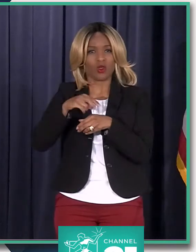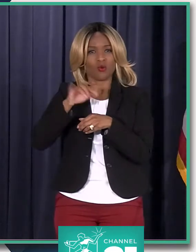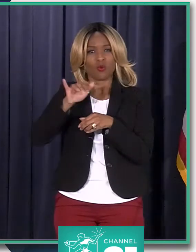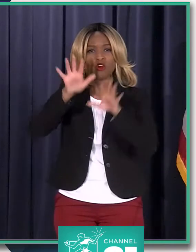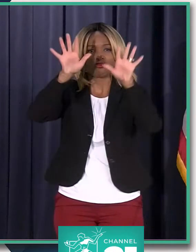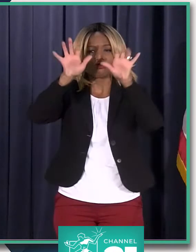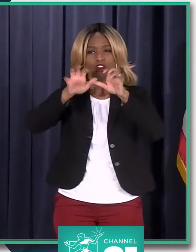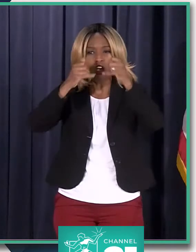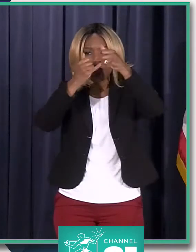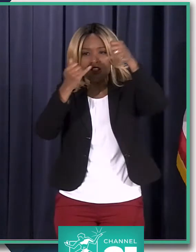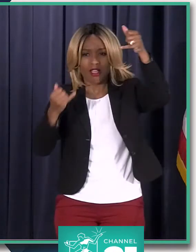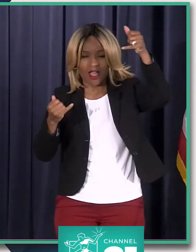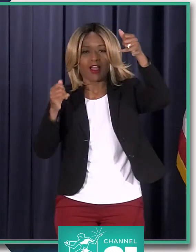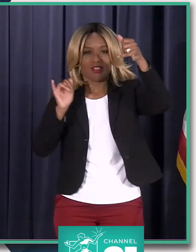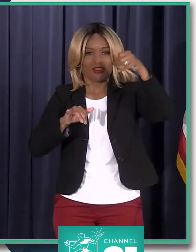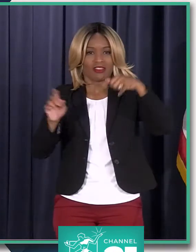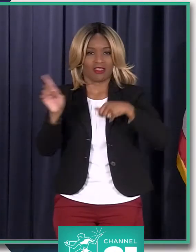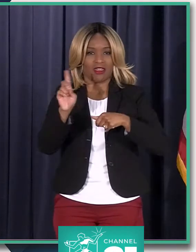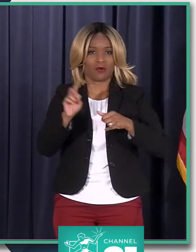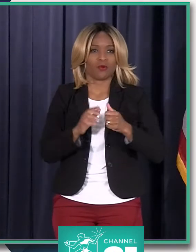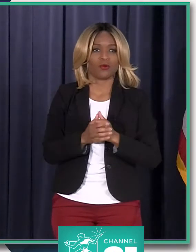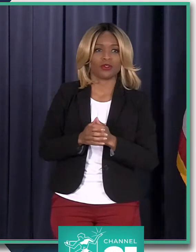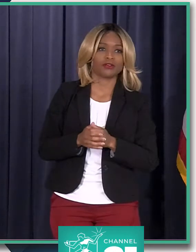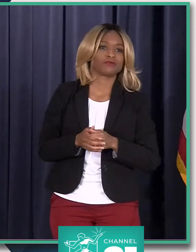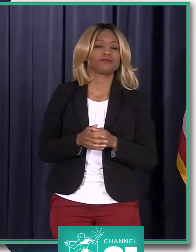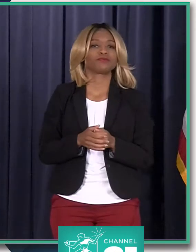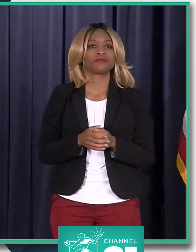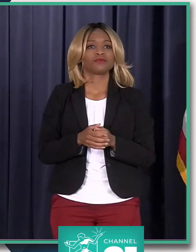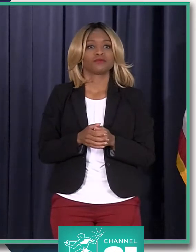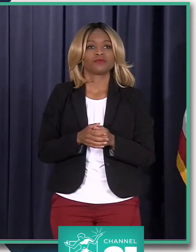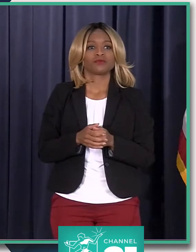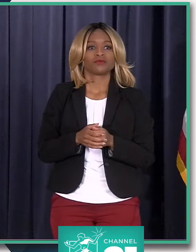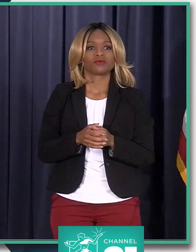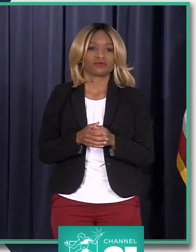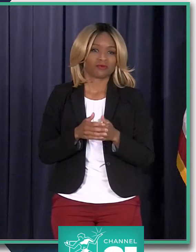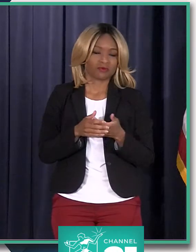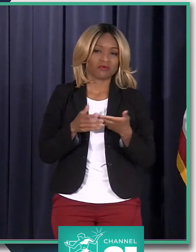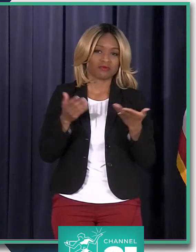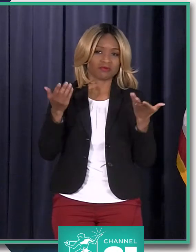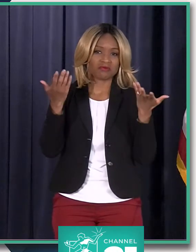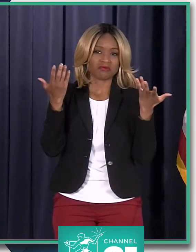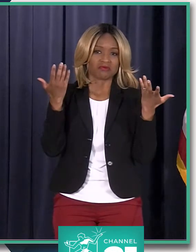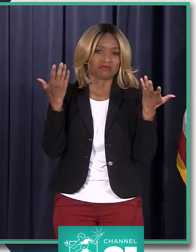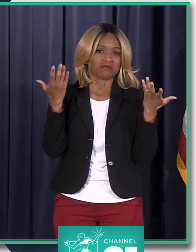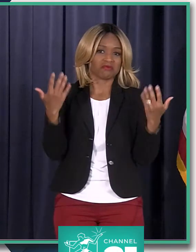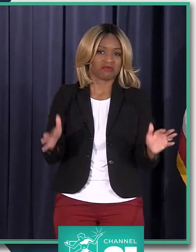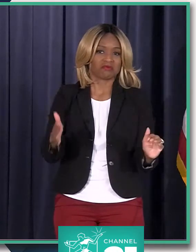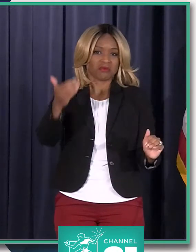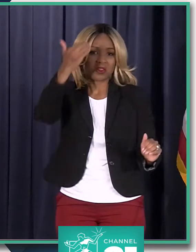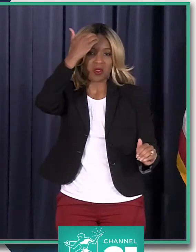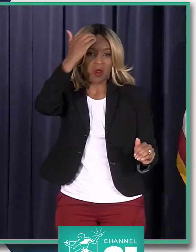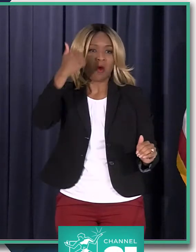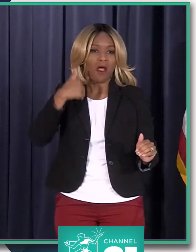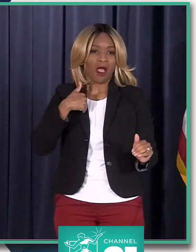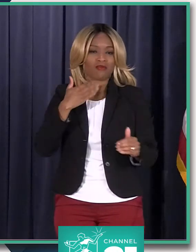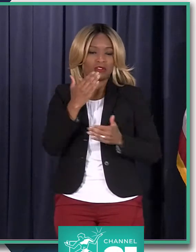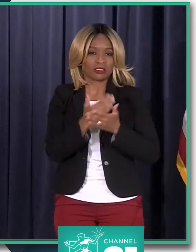are the Connect 10 routes. Now, of course, everybody knows we have transit